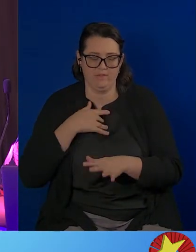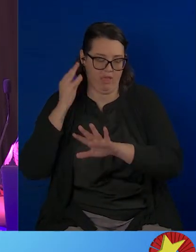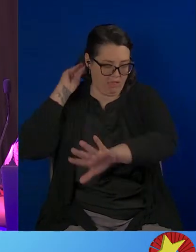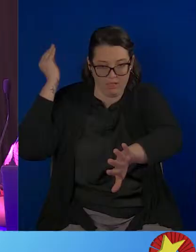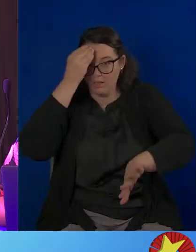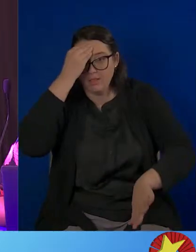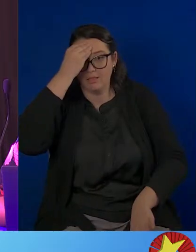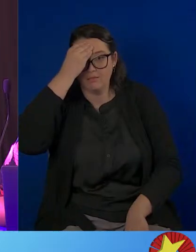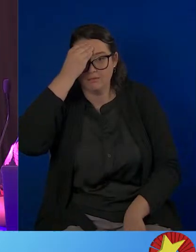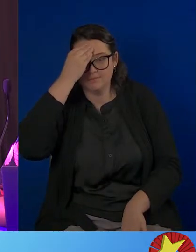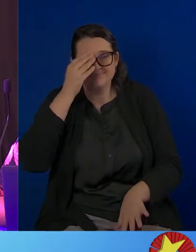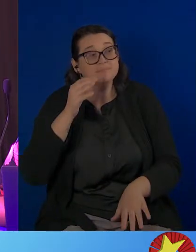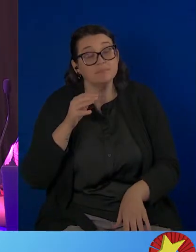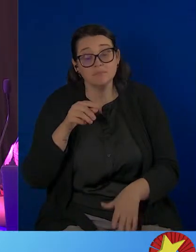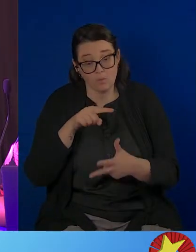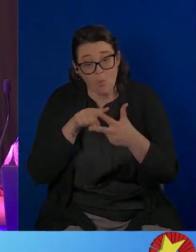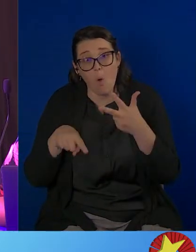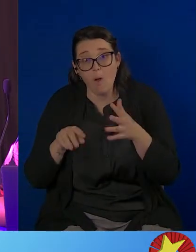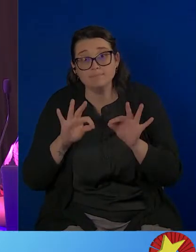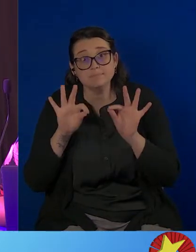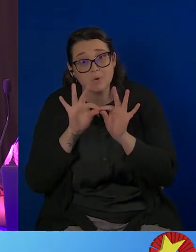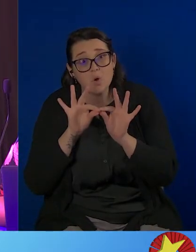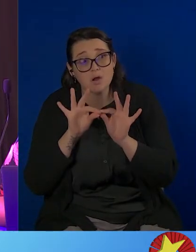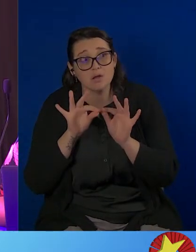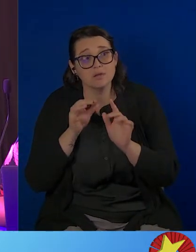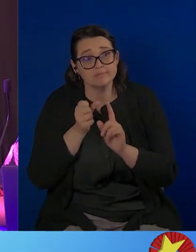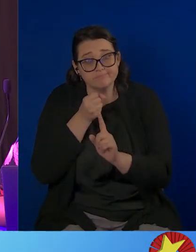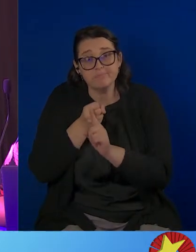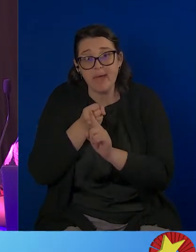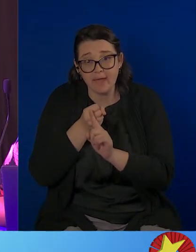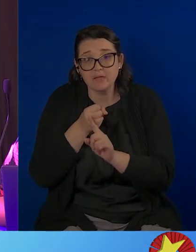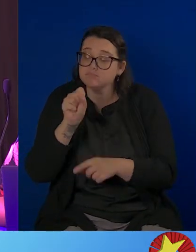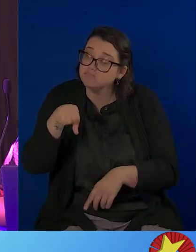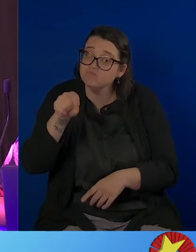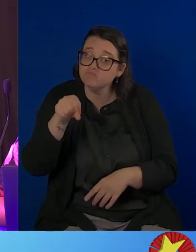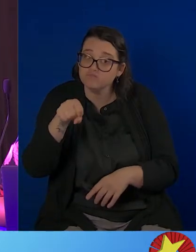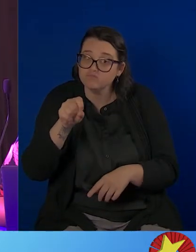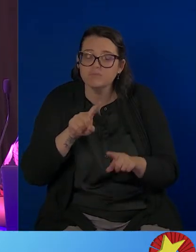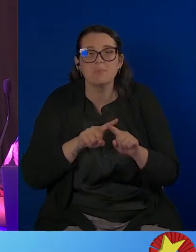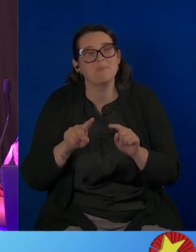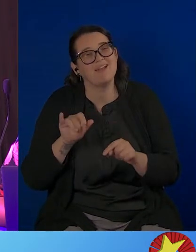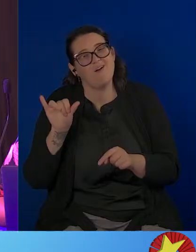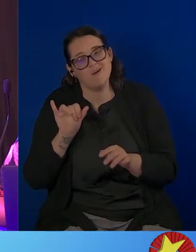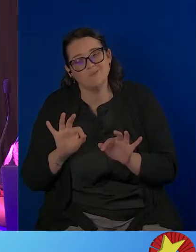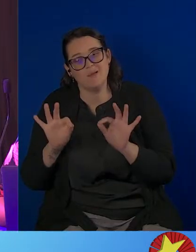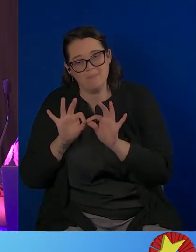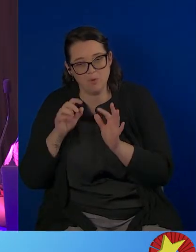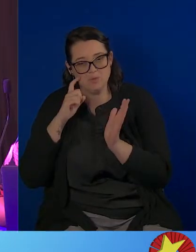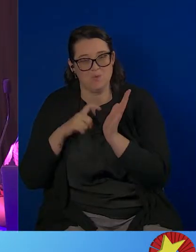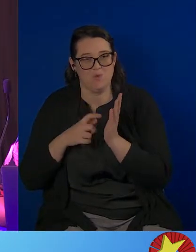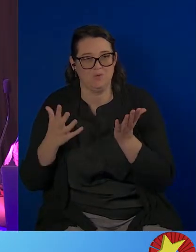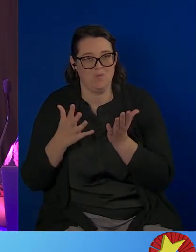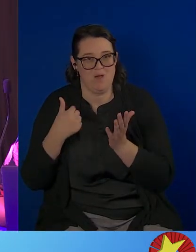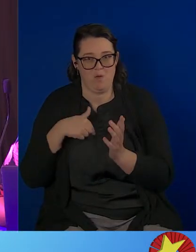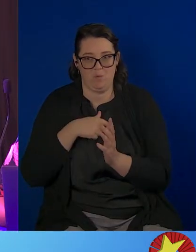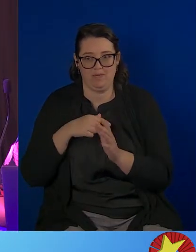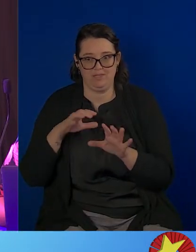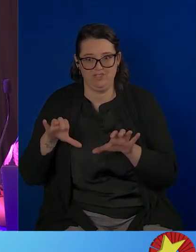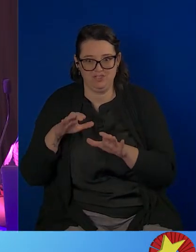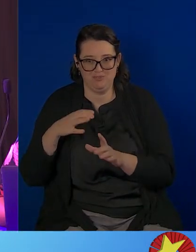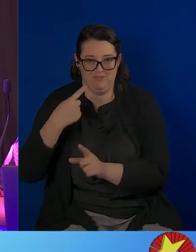Although these items are important and impactful, we all need to take the time to also observe what we're doing well for the kids that we're still